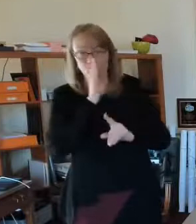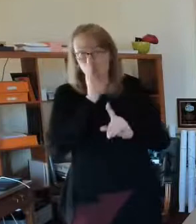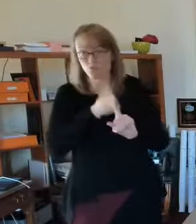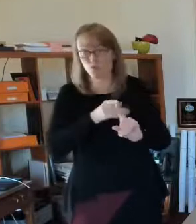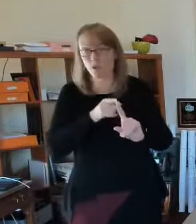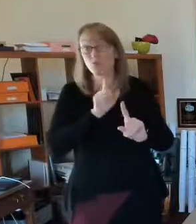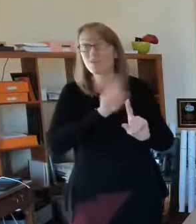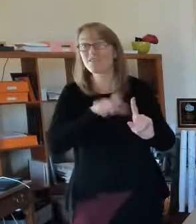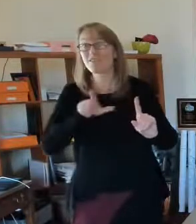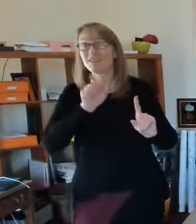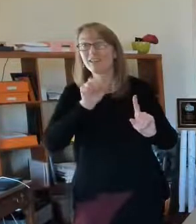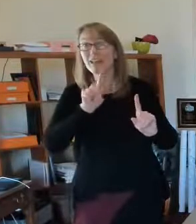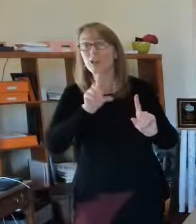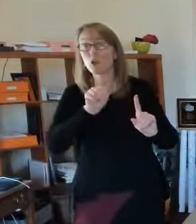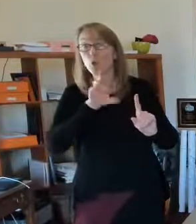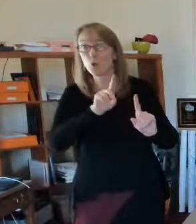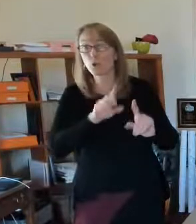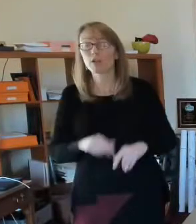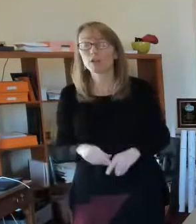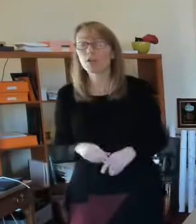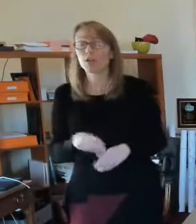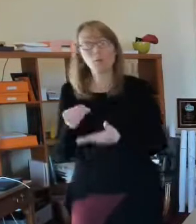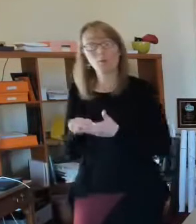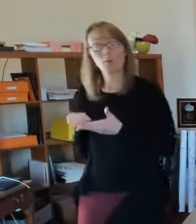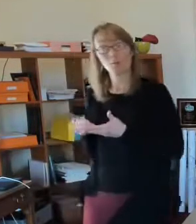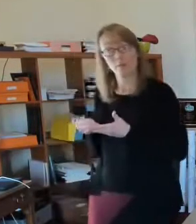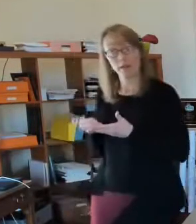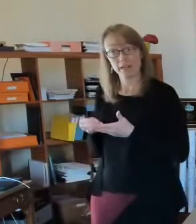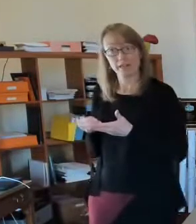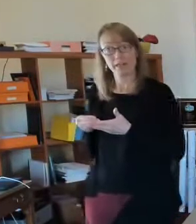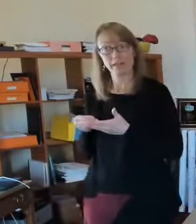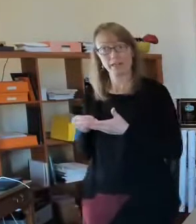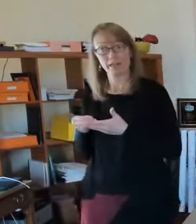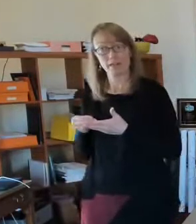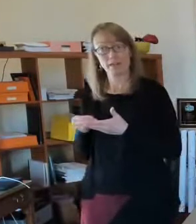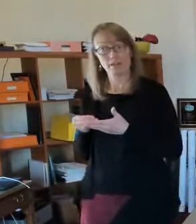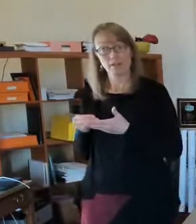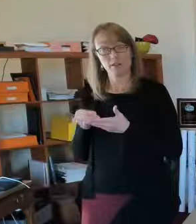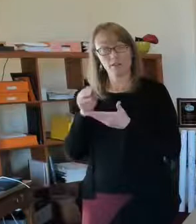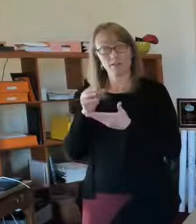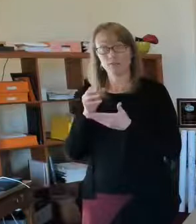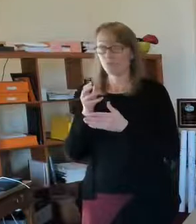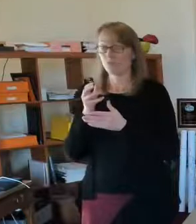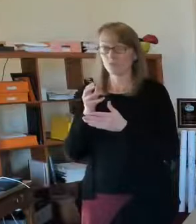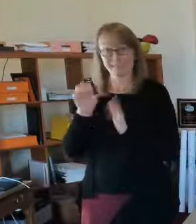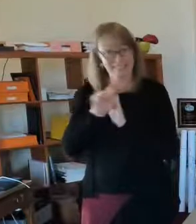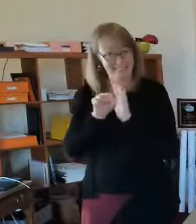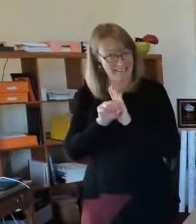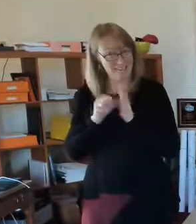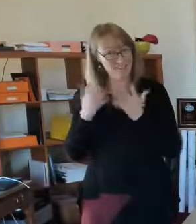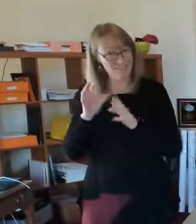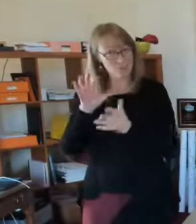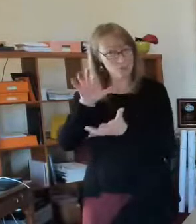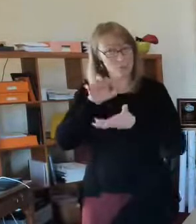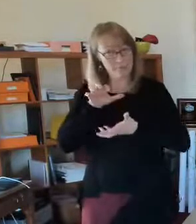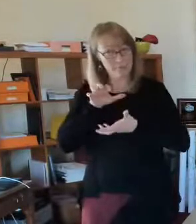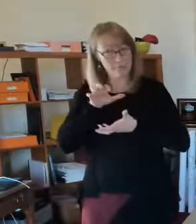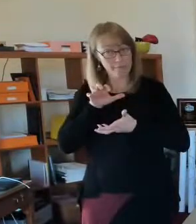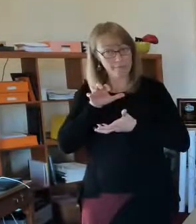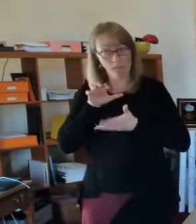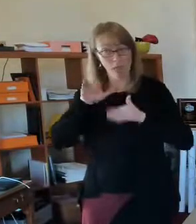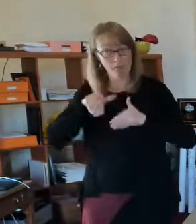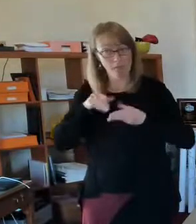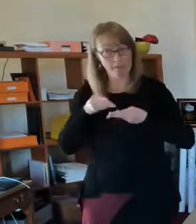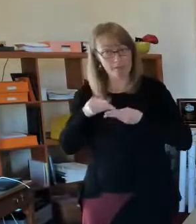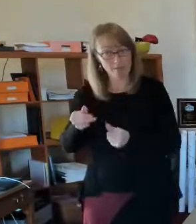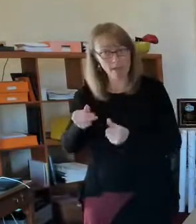absolutely, that money that is not spent and has not been allocated at the state level should absolutely be put to work very,